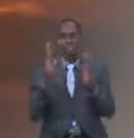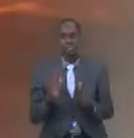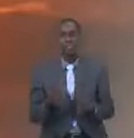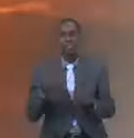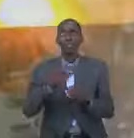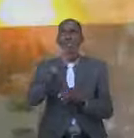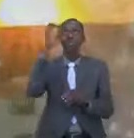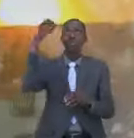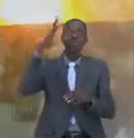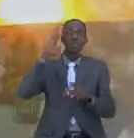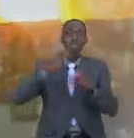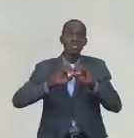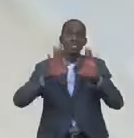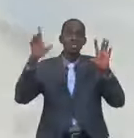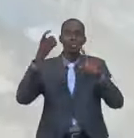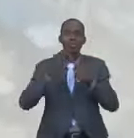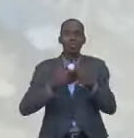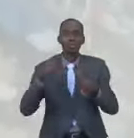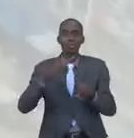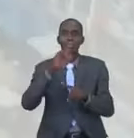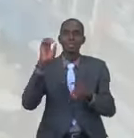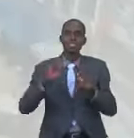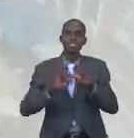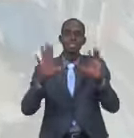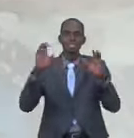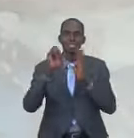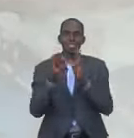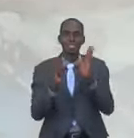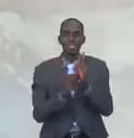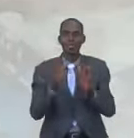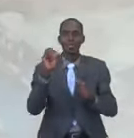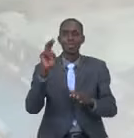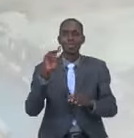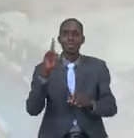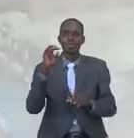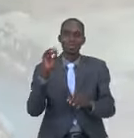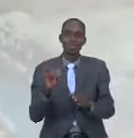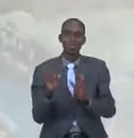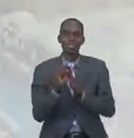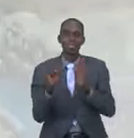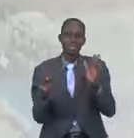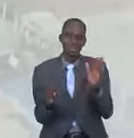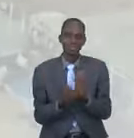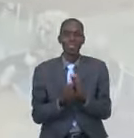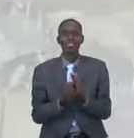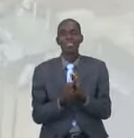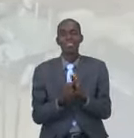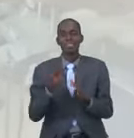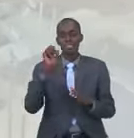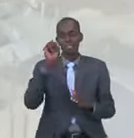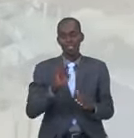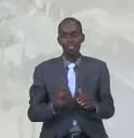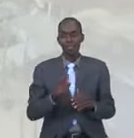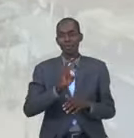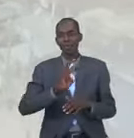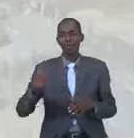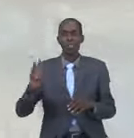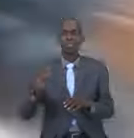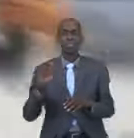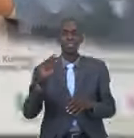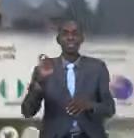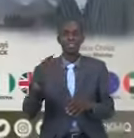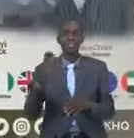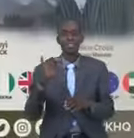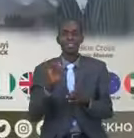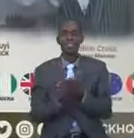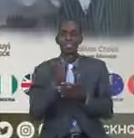the Sunshine State live. From Anglican Grammar School, Ondo State, Southwest Nigeria. That's the location for the